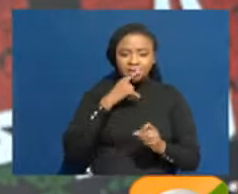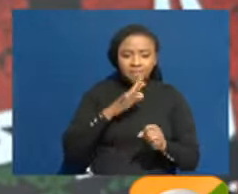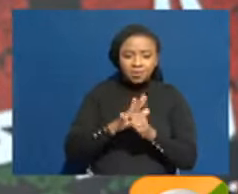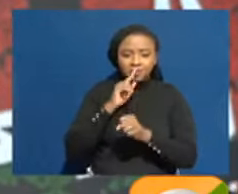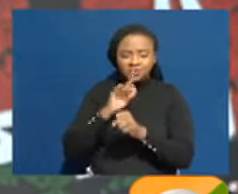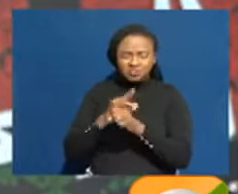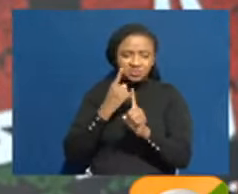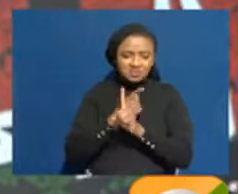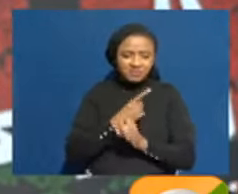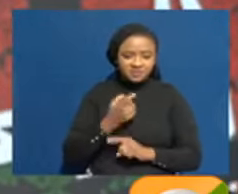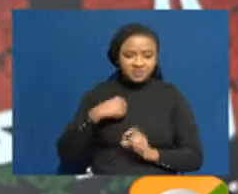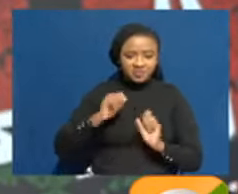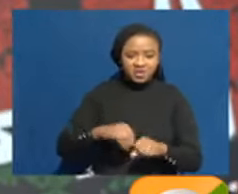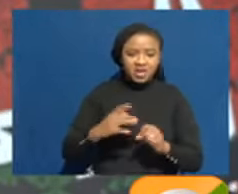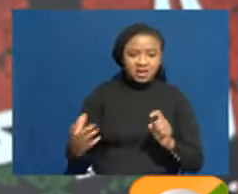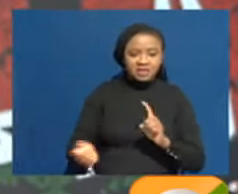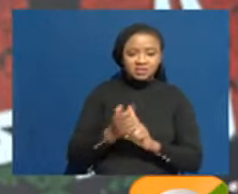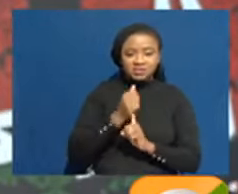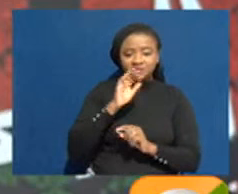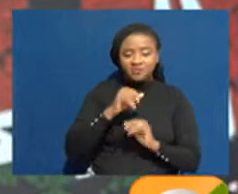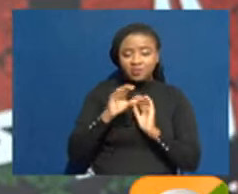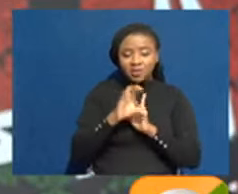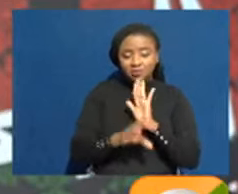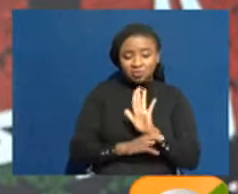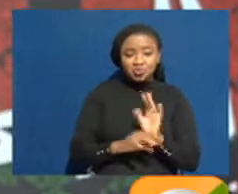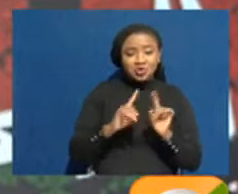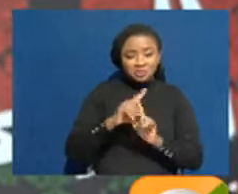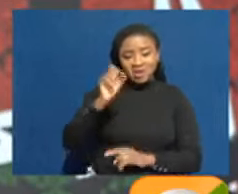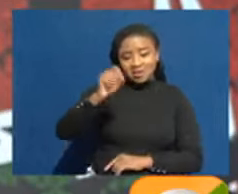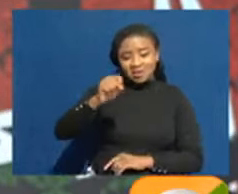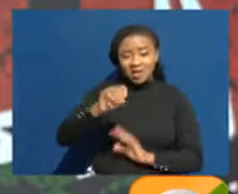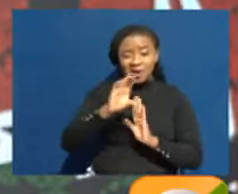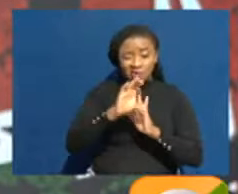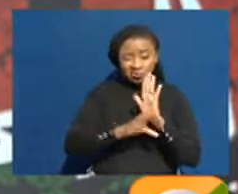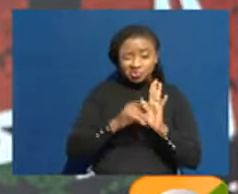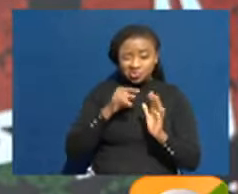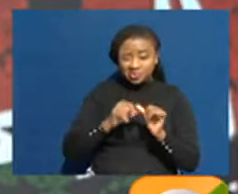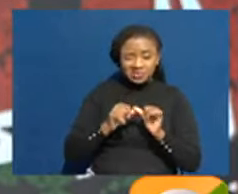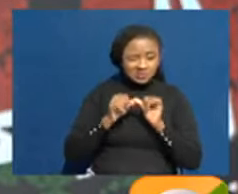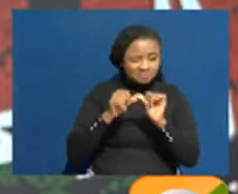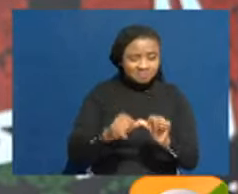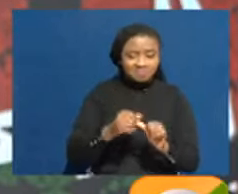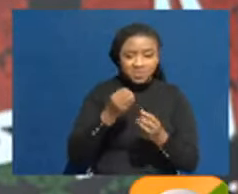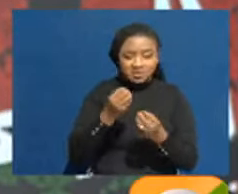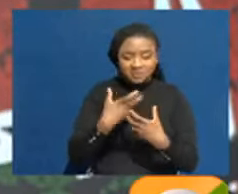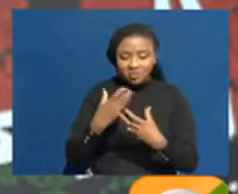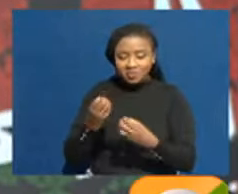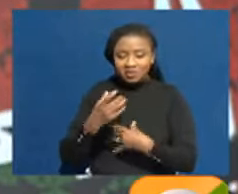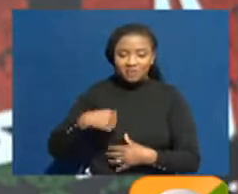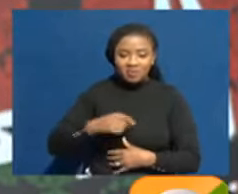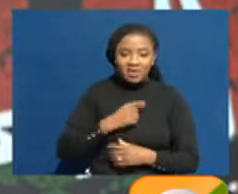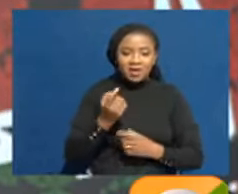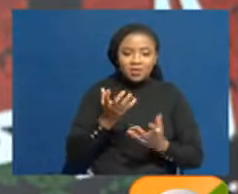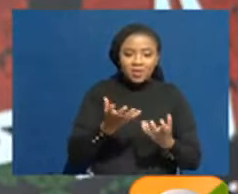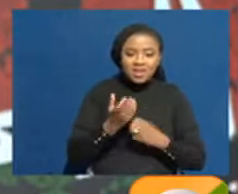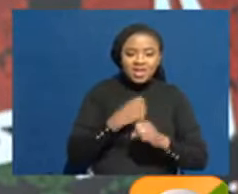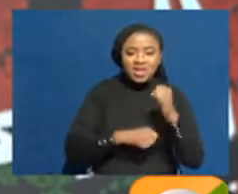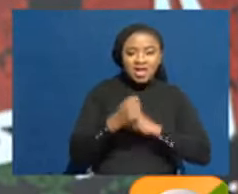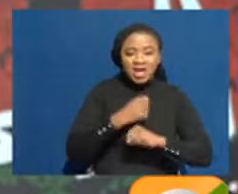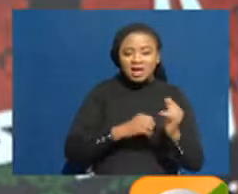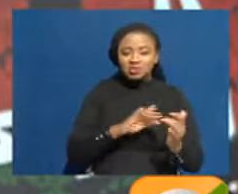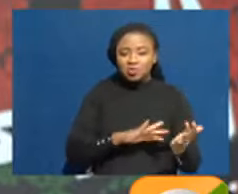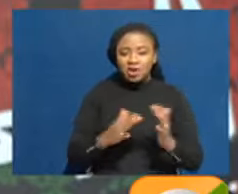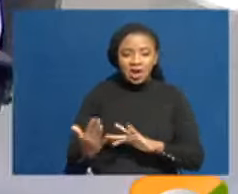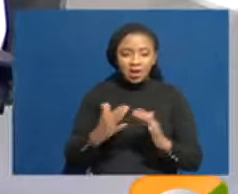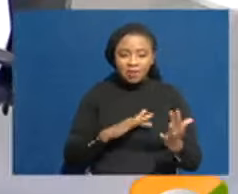of the Constitution. But yeah, the Constitution keeps on reminding us as we move forward. And when I was